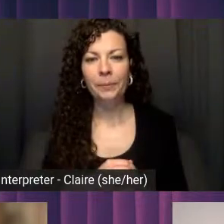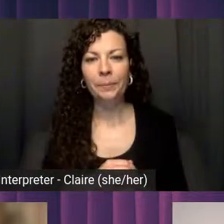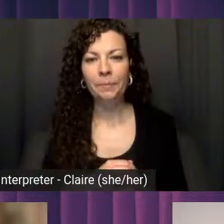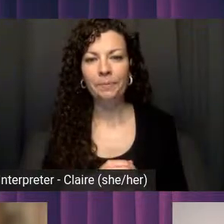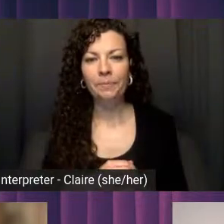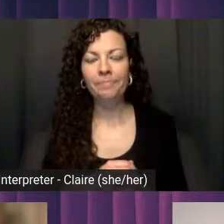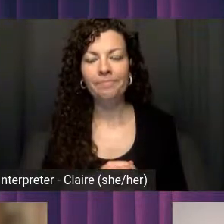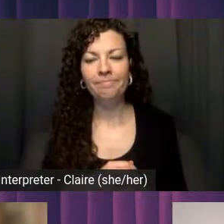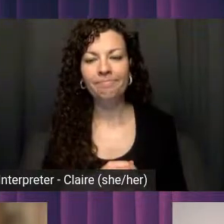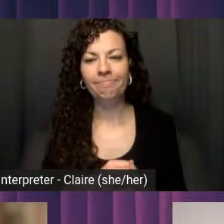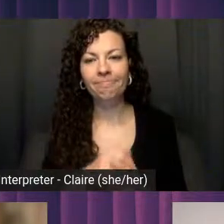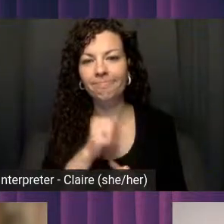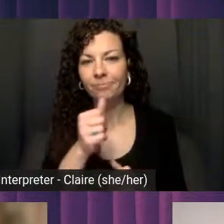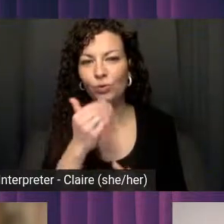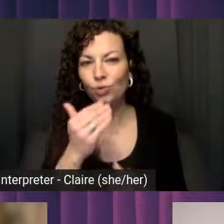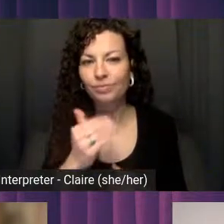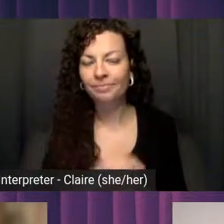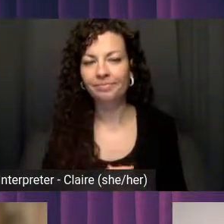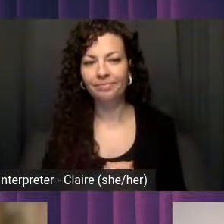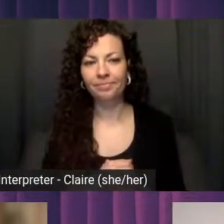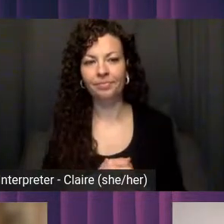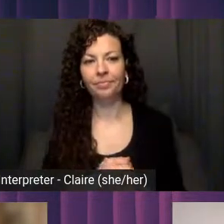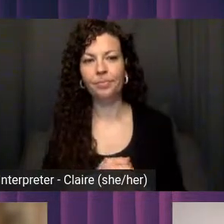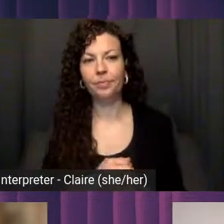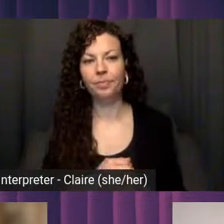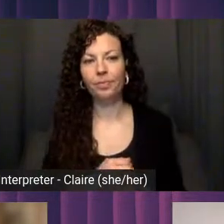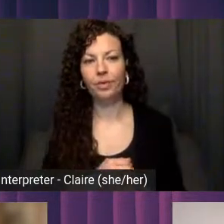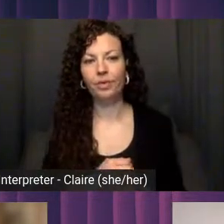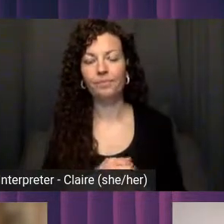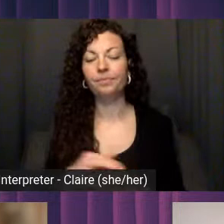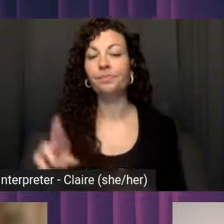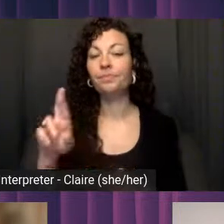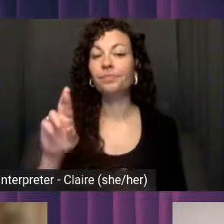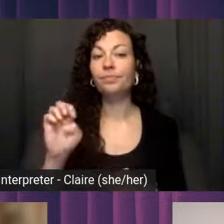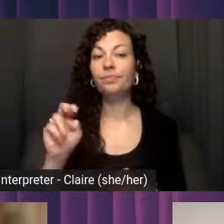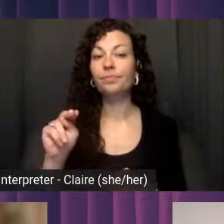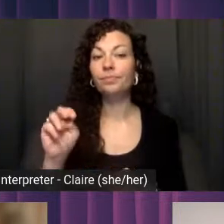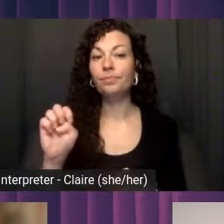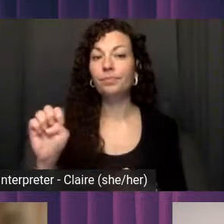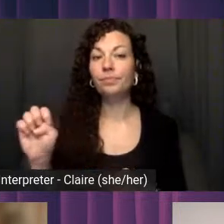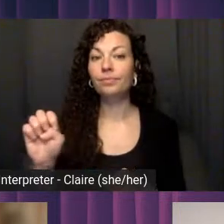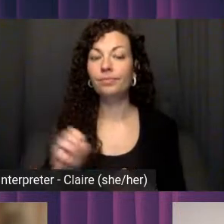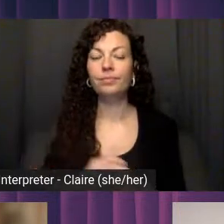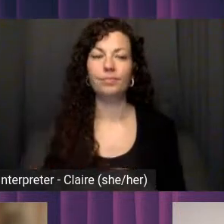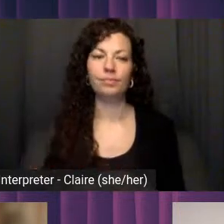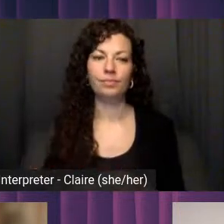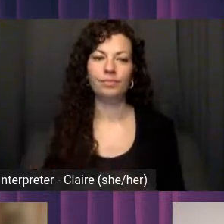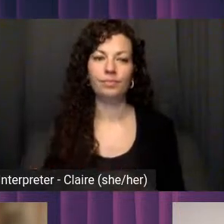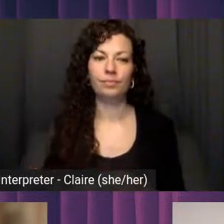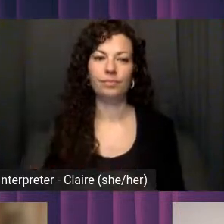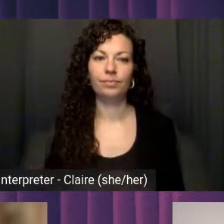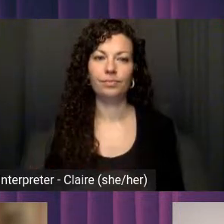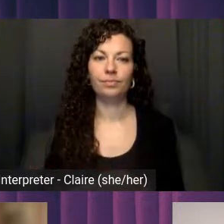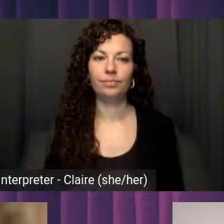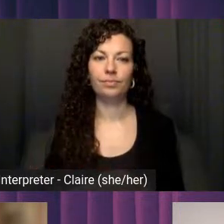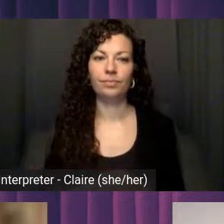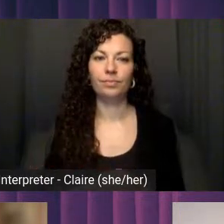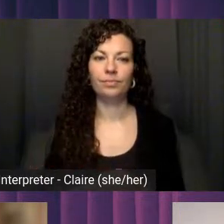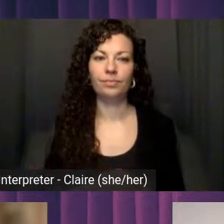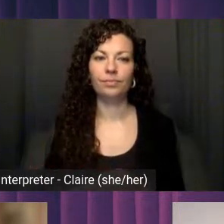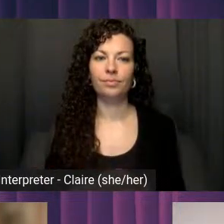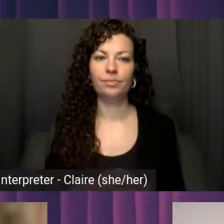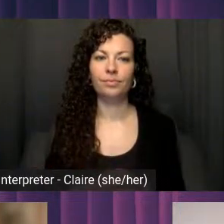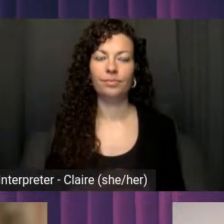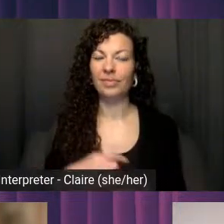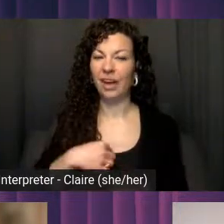their medical care. Mm-hmm. Yeah. I mean, I think it, you know, we seem like we live